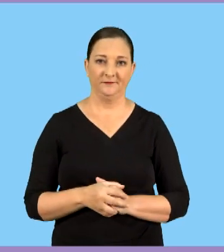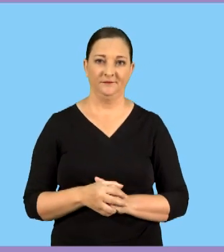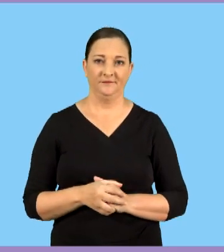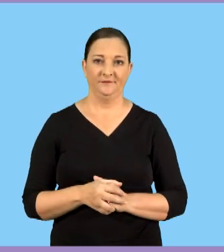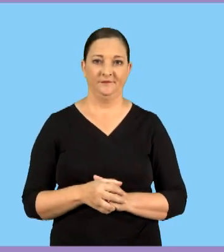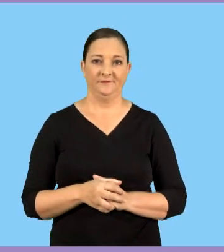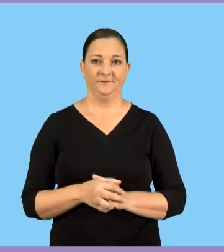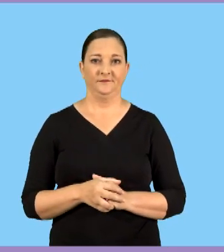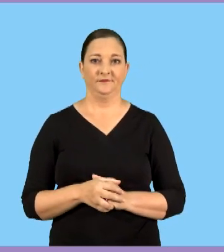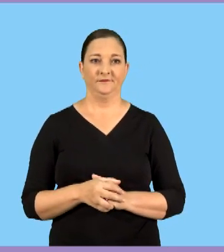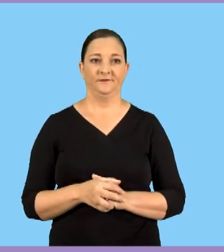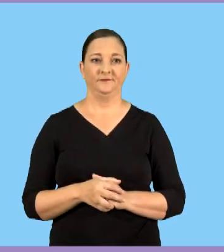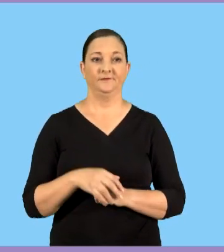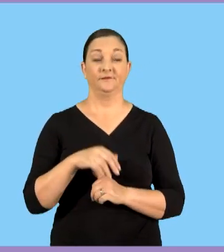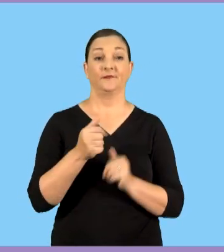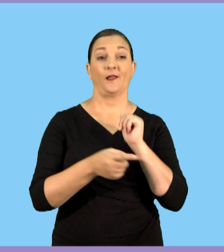48.